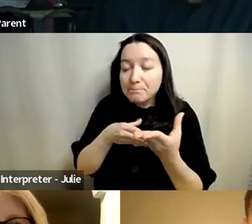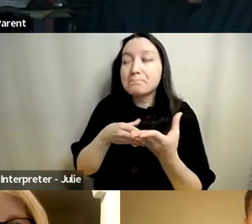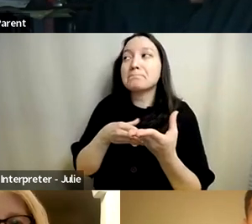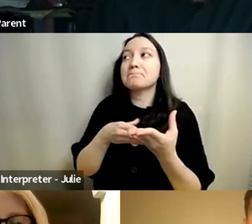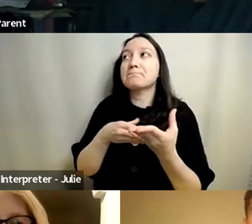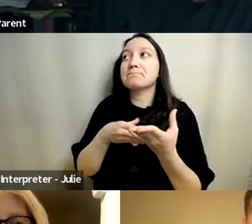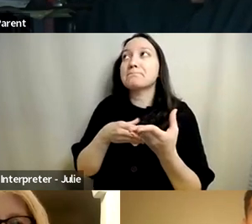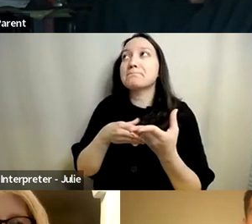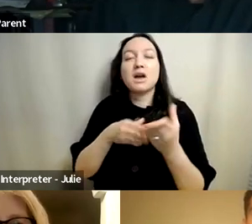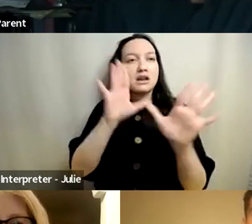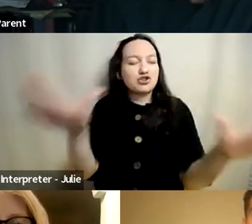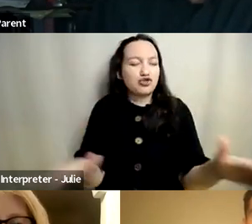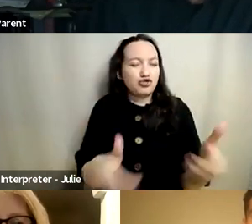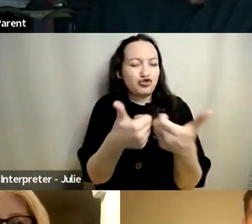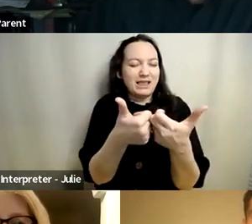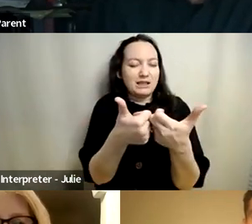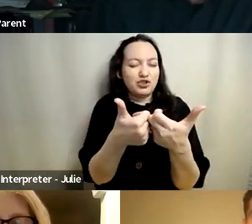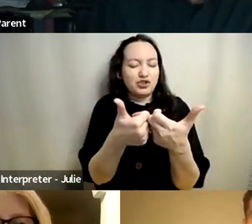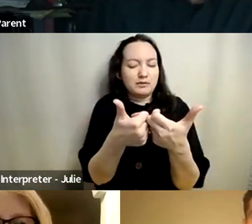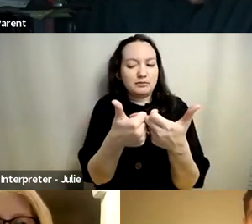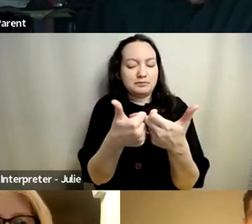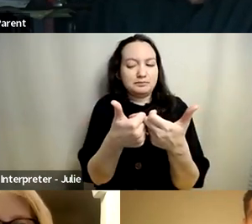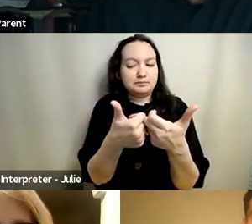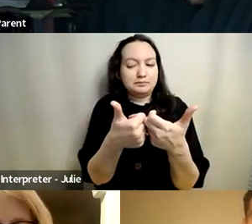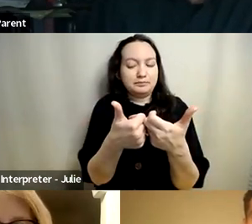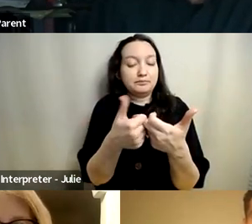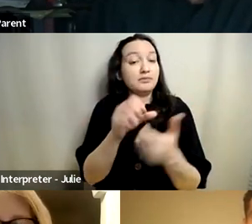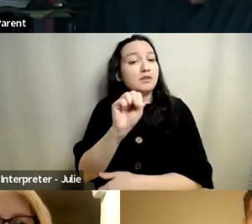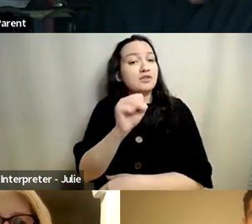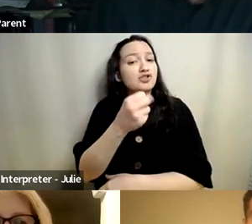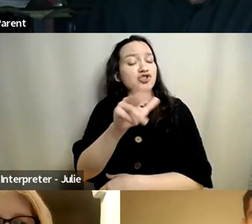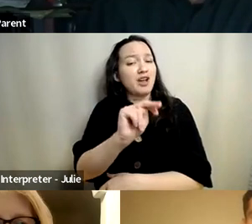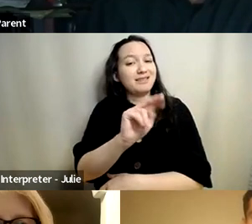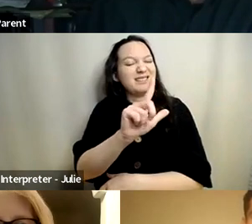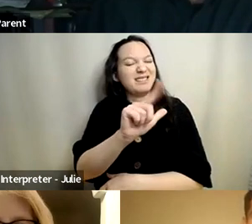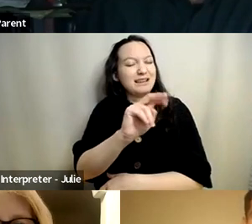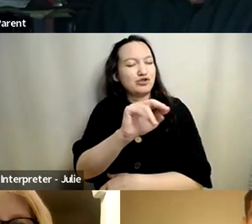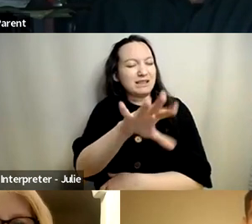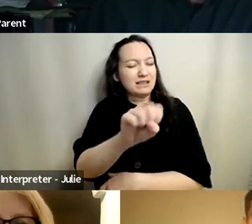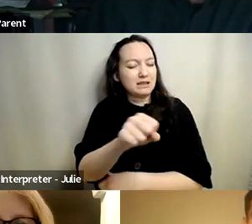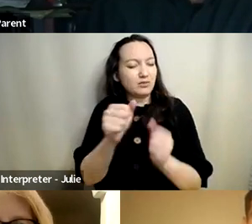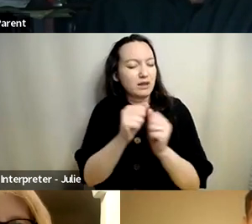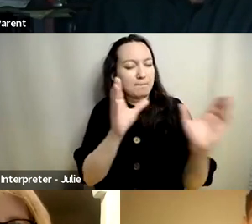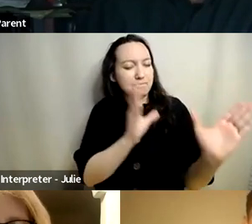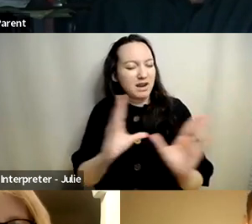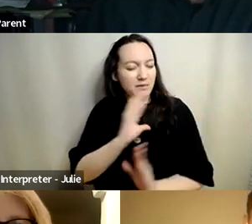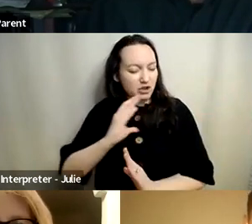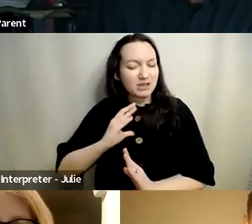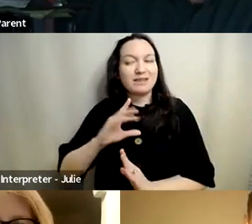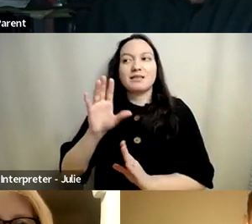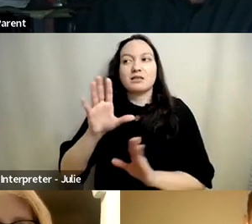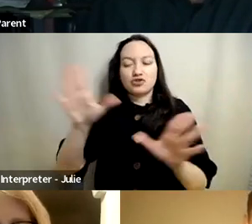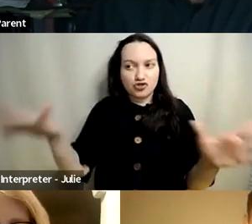the challenge that that Sean Landris made at the Planning Commission, the challenge